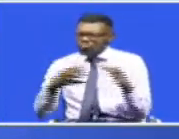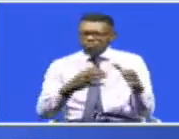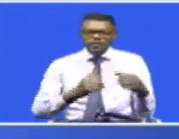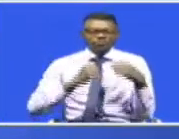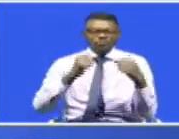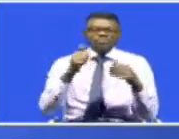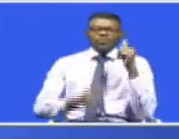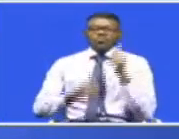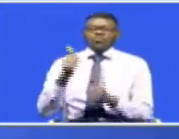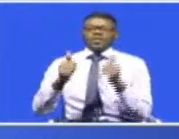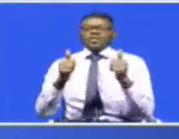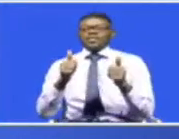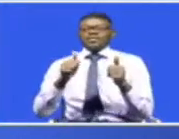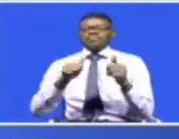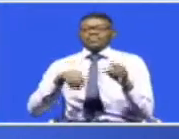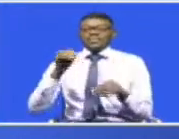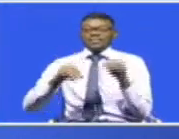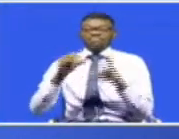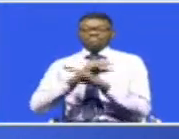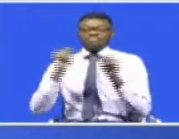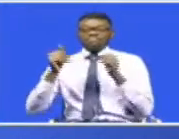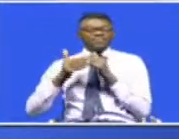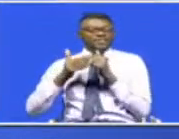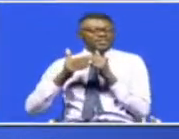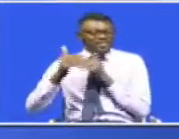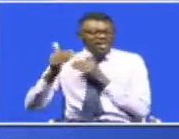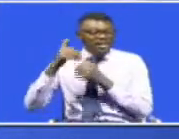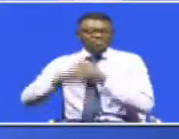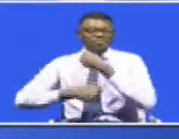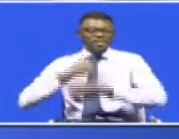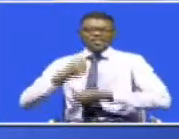of the presidential polls slated for late next year.